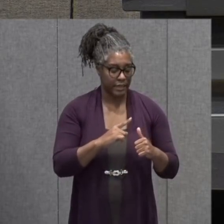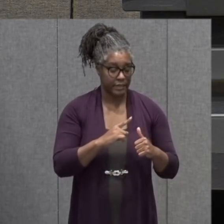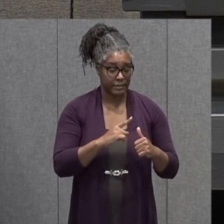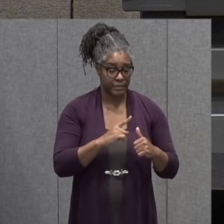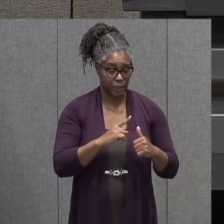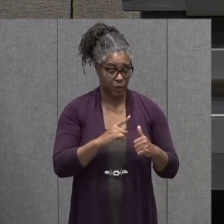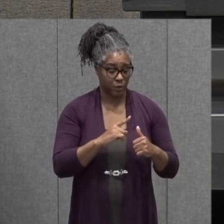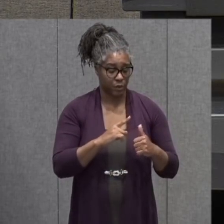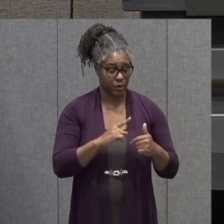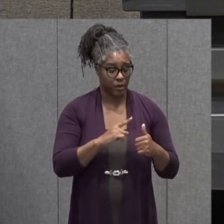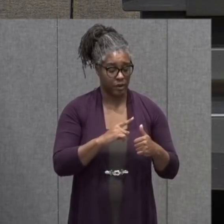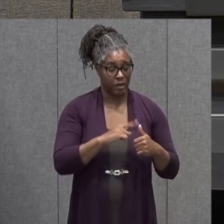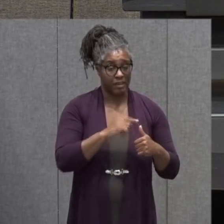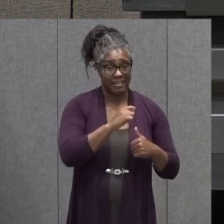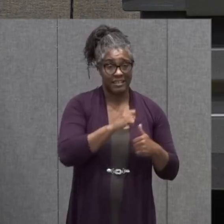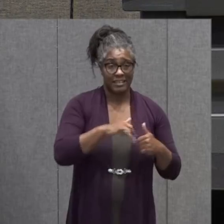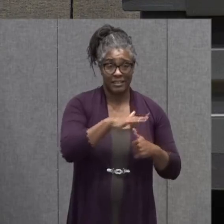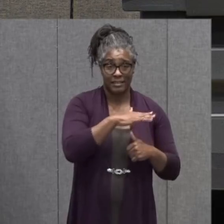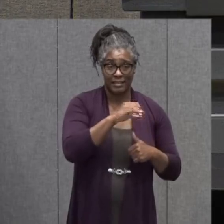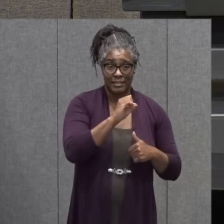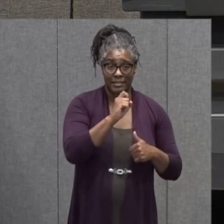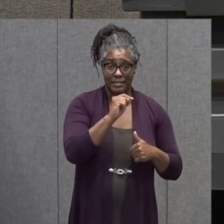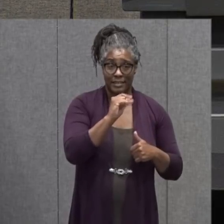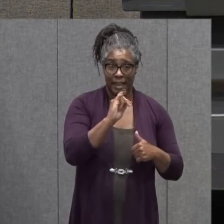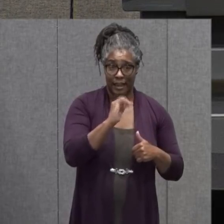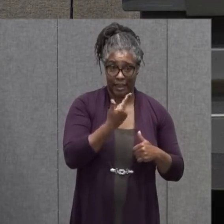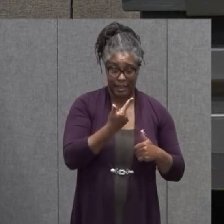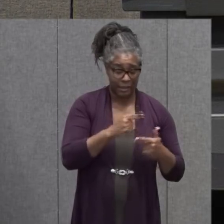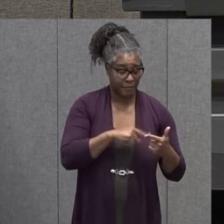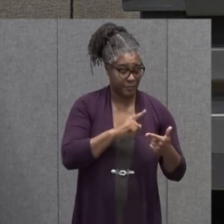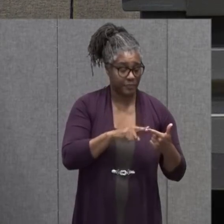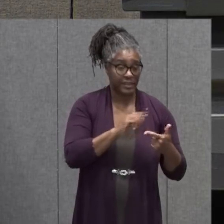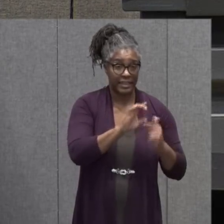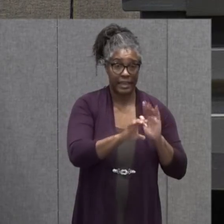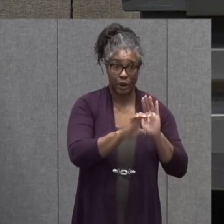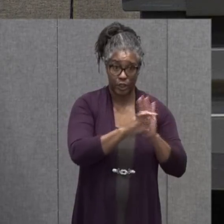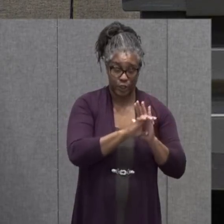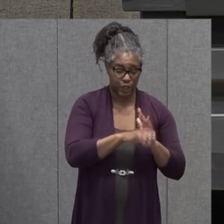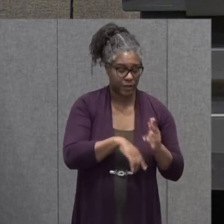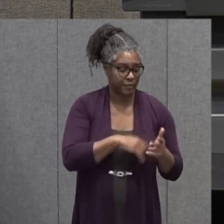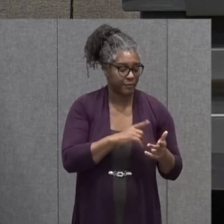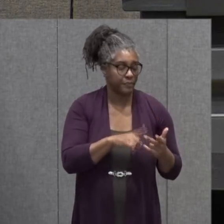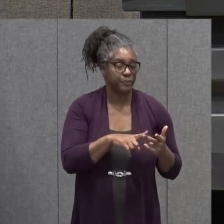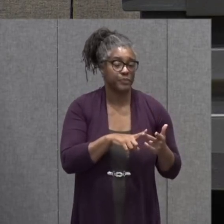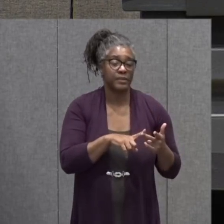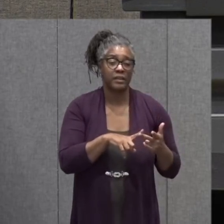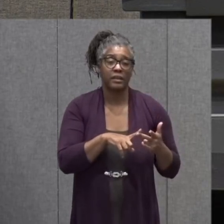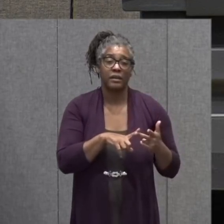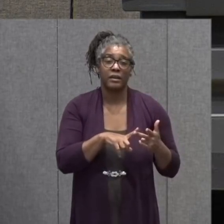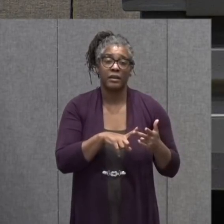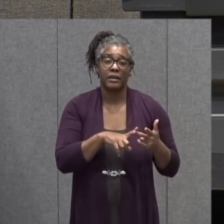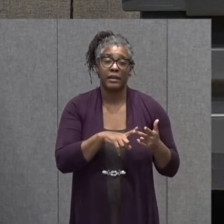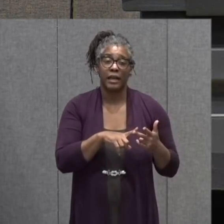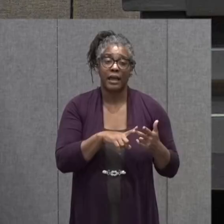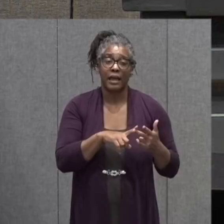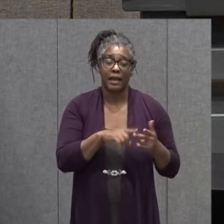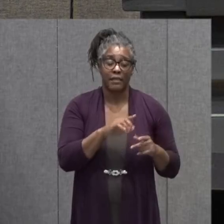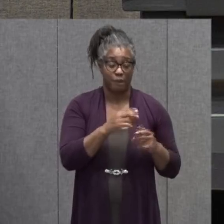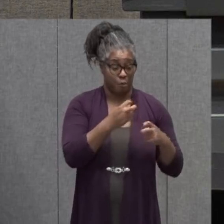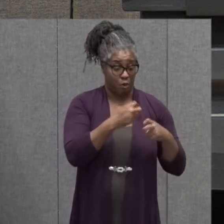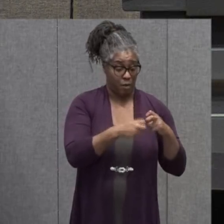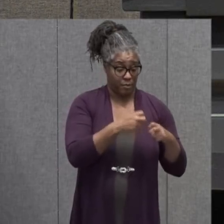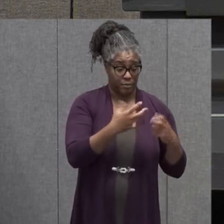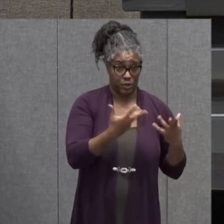but in this story, what is the problem? And how do they get to the solution of the